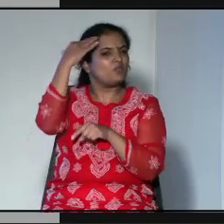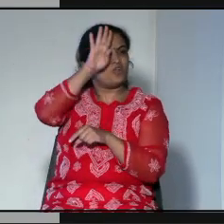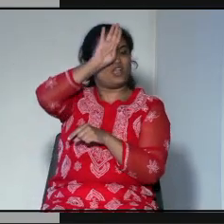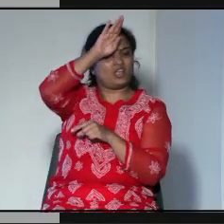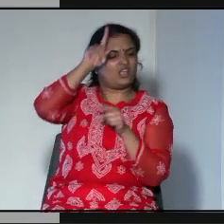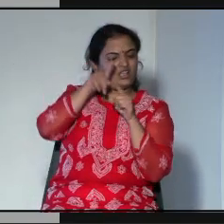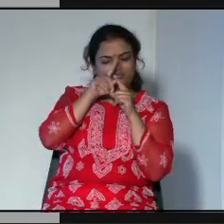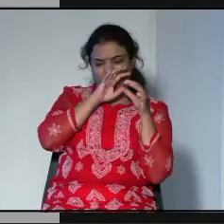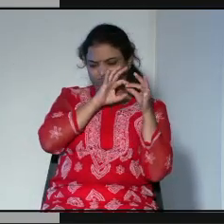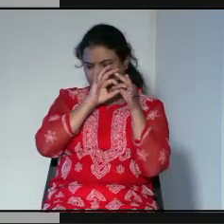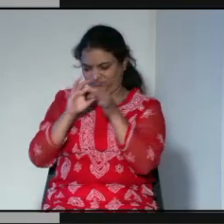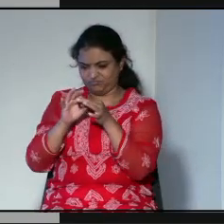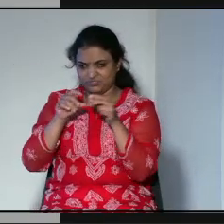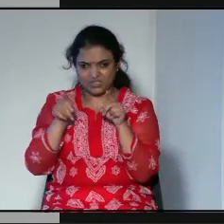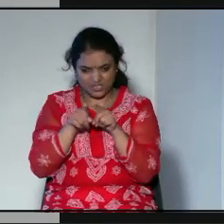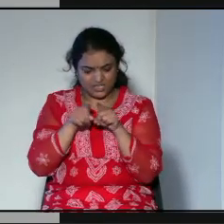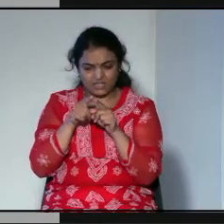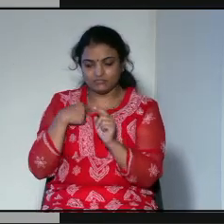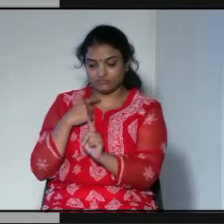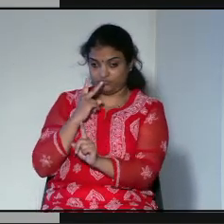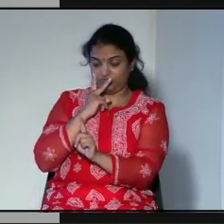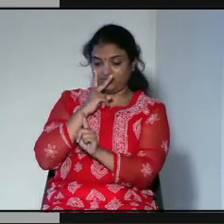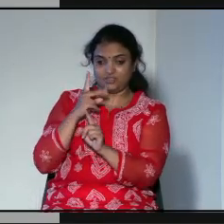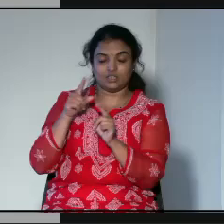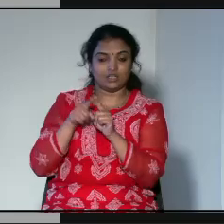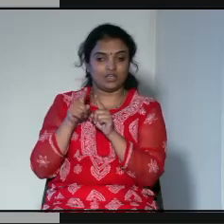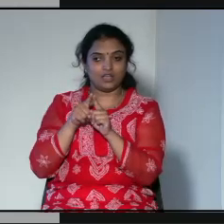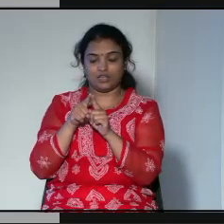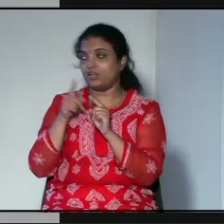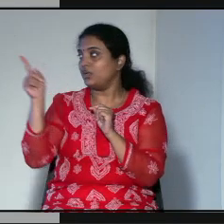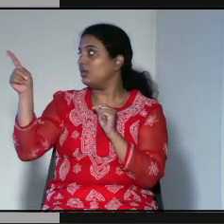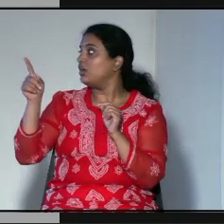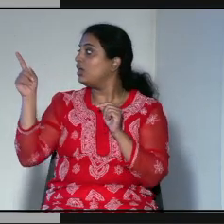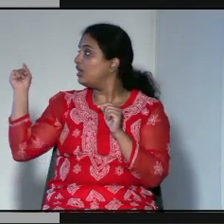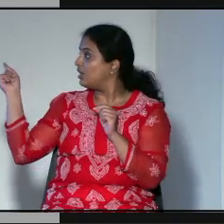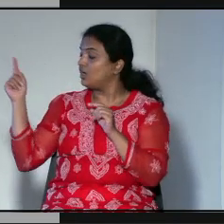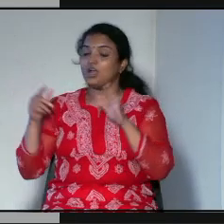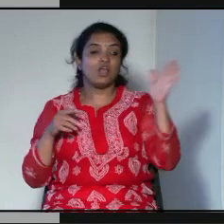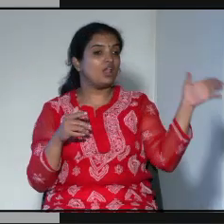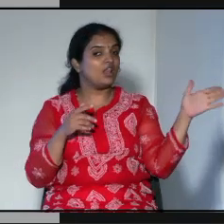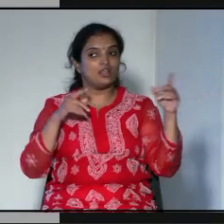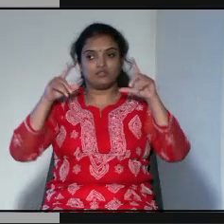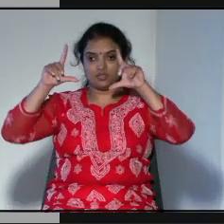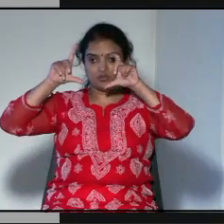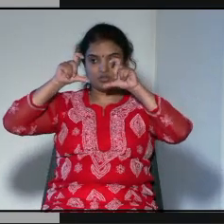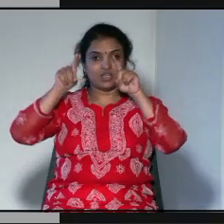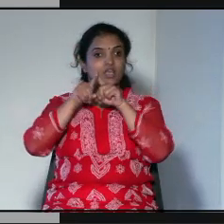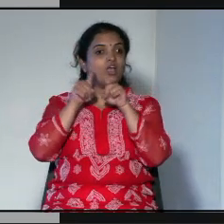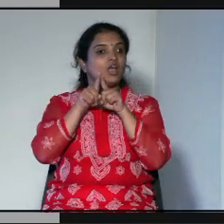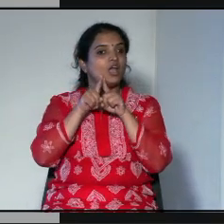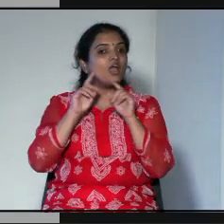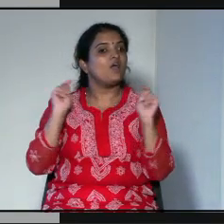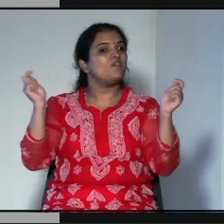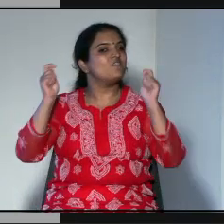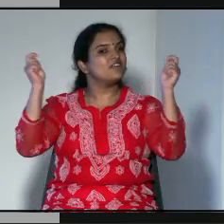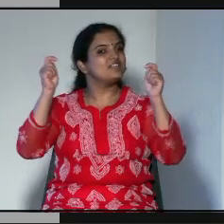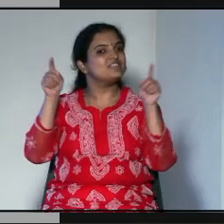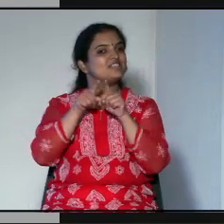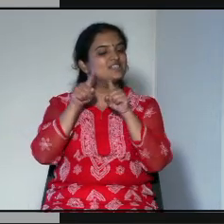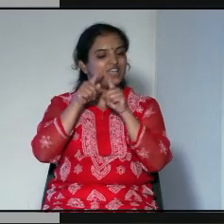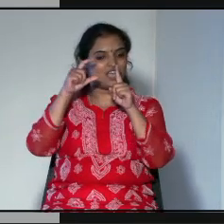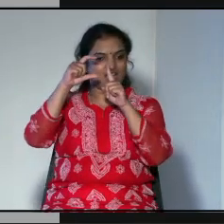this mobilization was what we see at the left, the revival of the Dasera, which is called locally